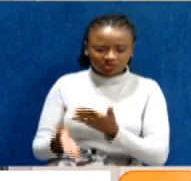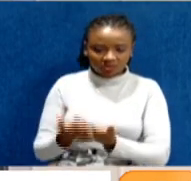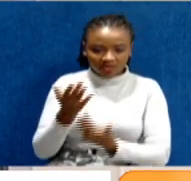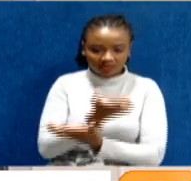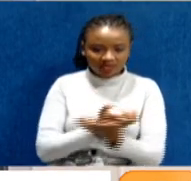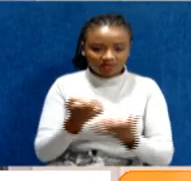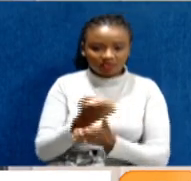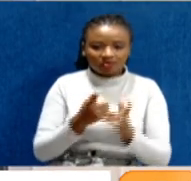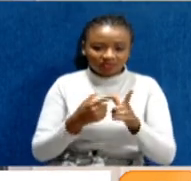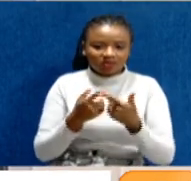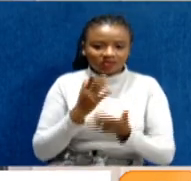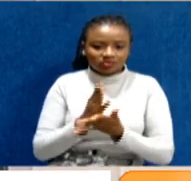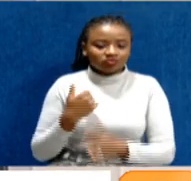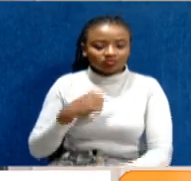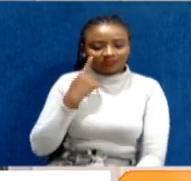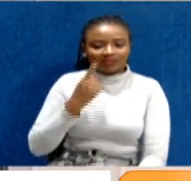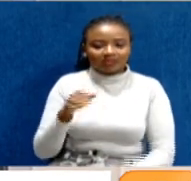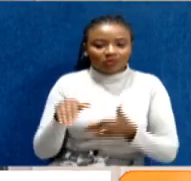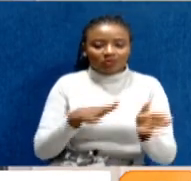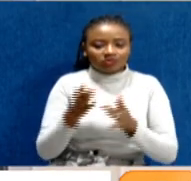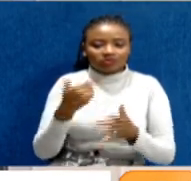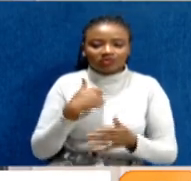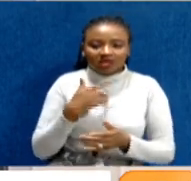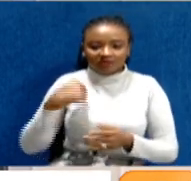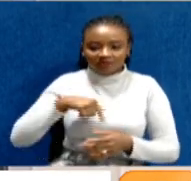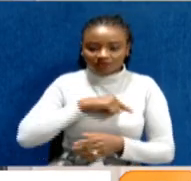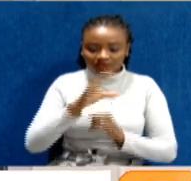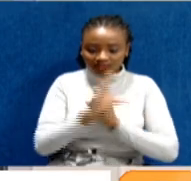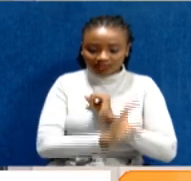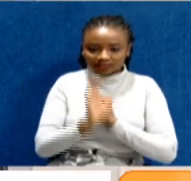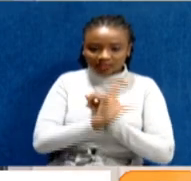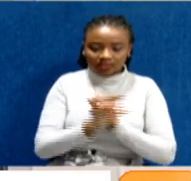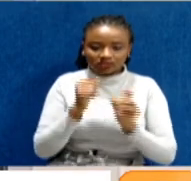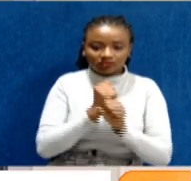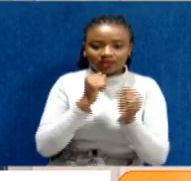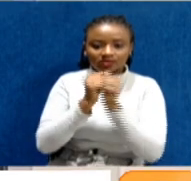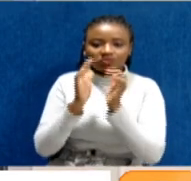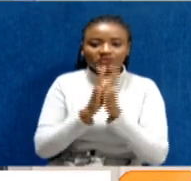then we have this opportunity as a country with the international